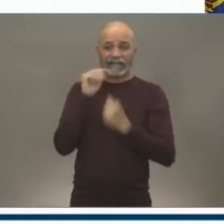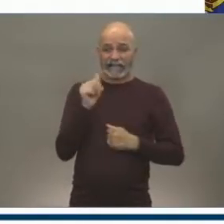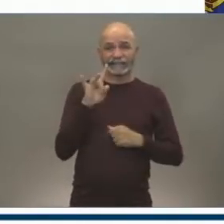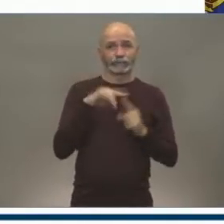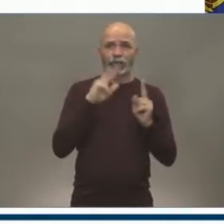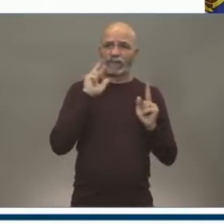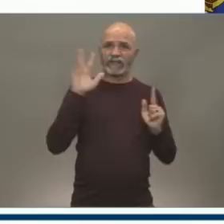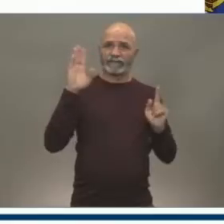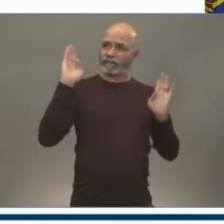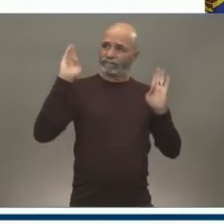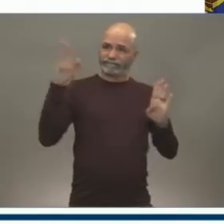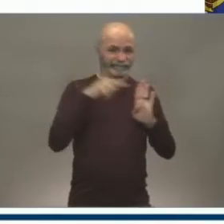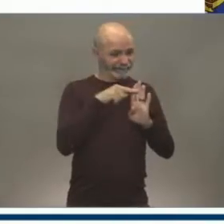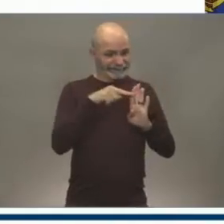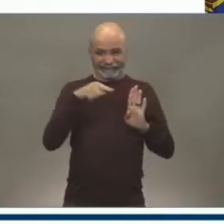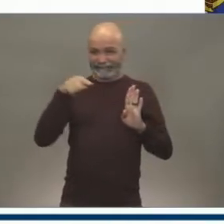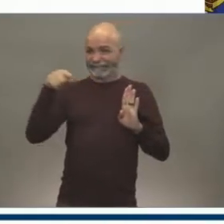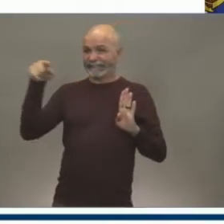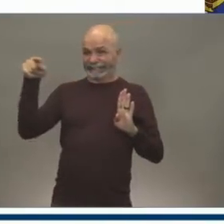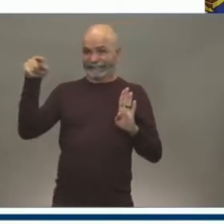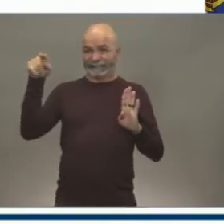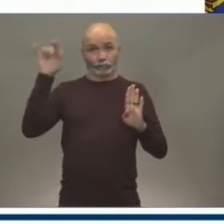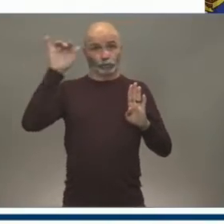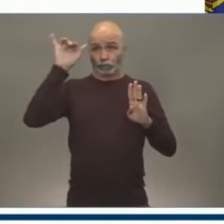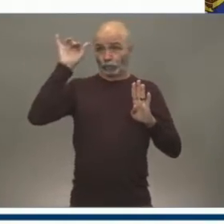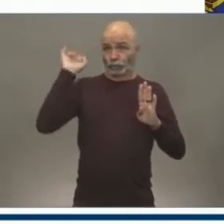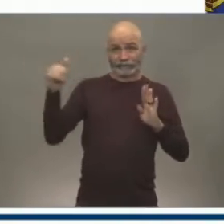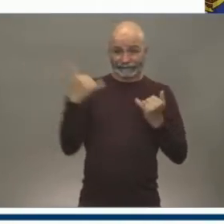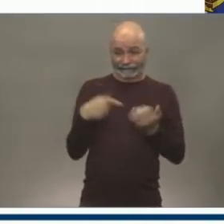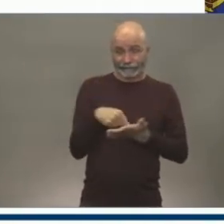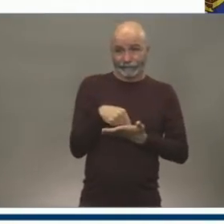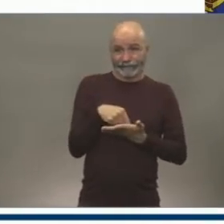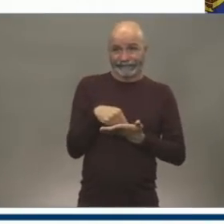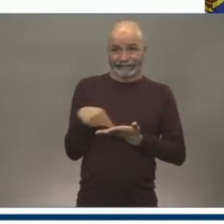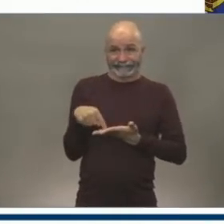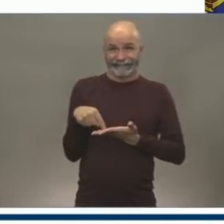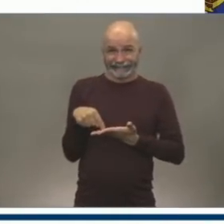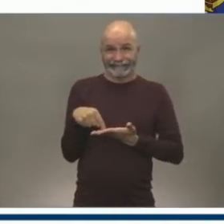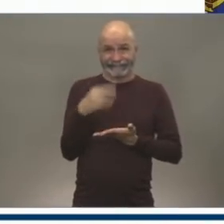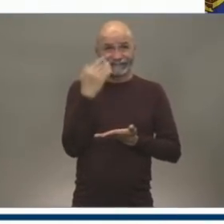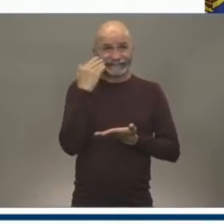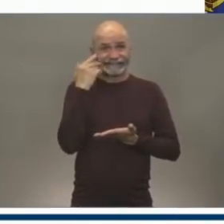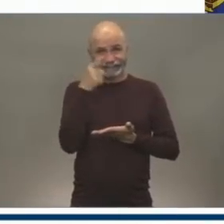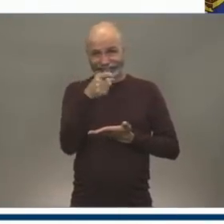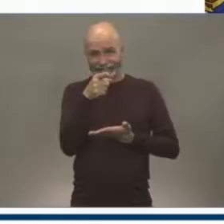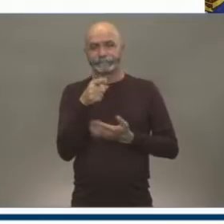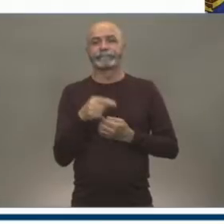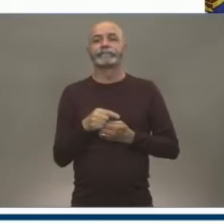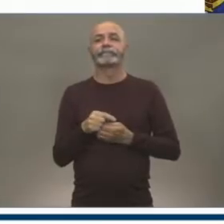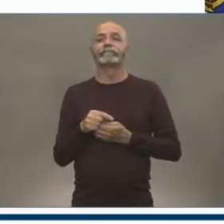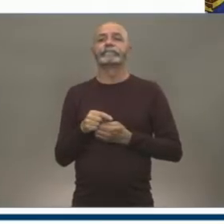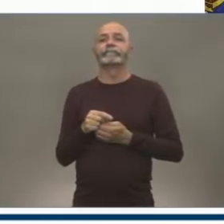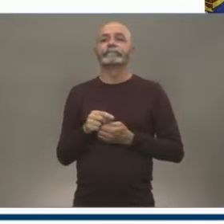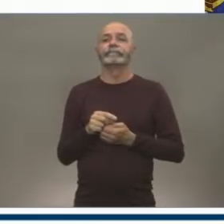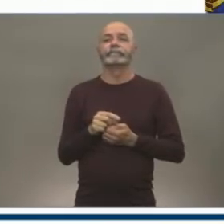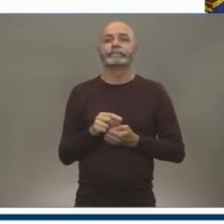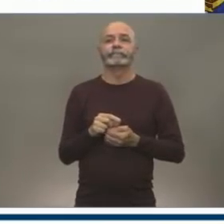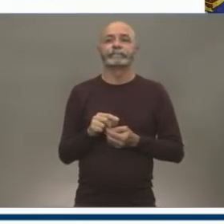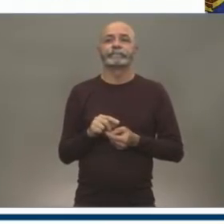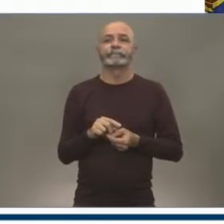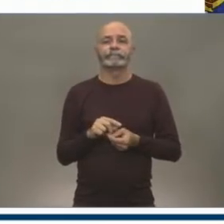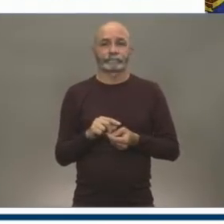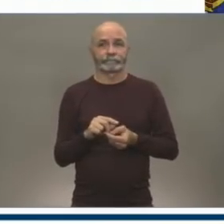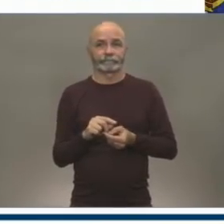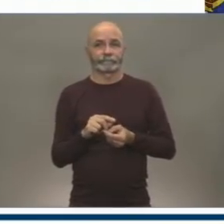this week to have anyone in the HRM who's gone to a bar in the past 10 days to go through 811 for a standard test rather than the rapid test, are